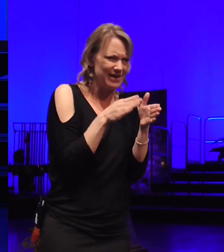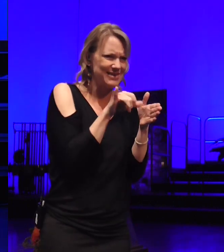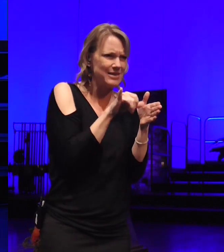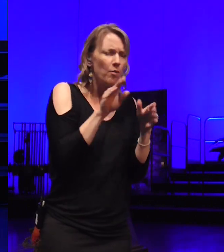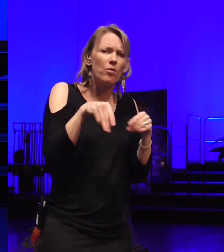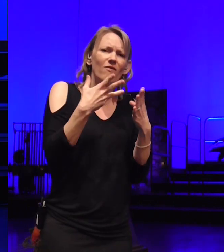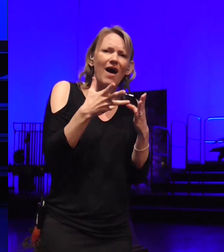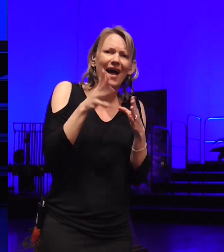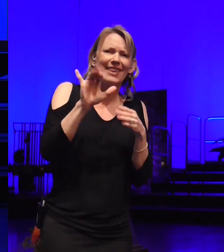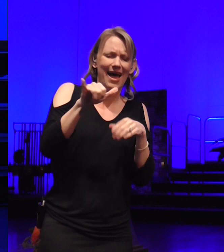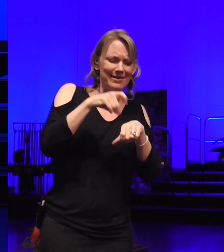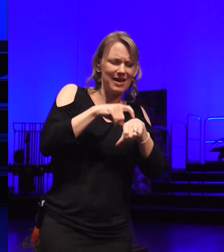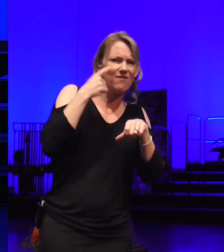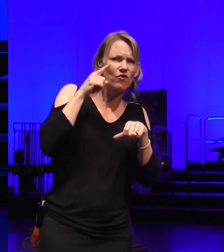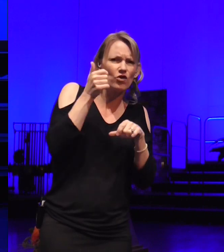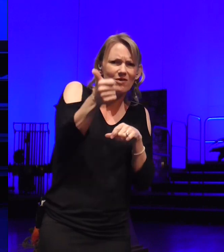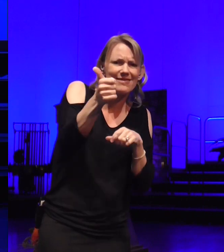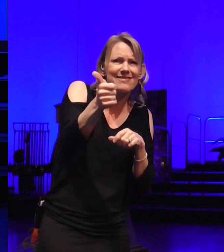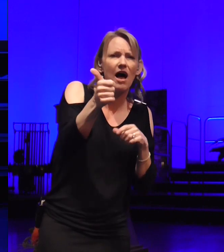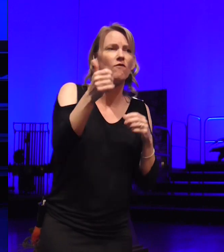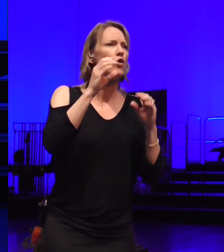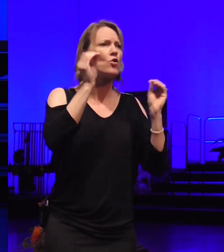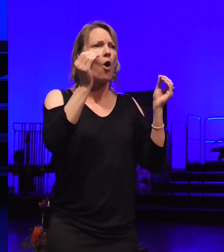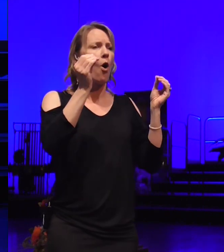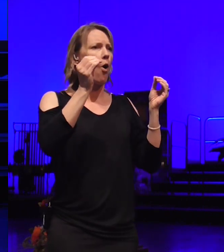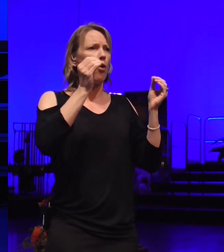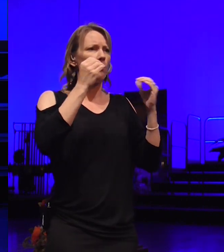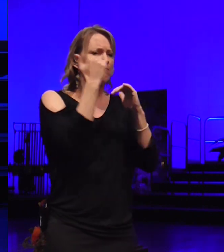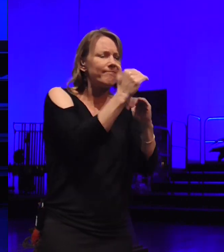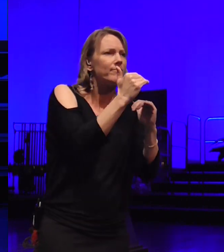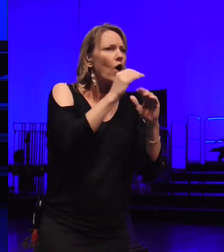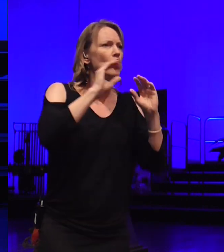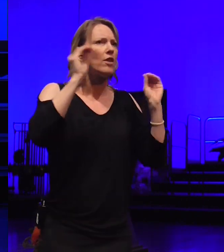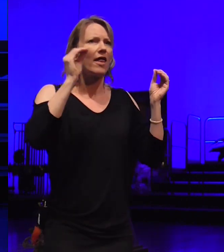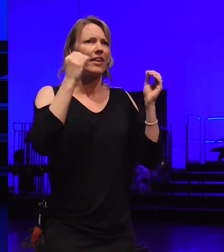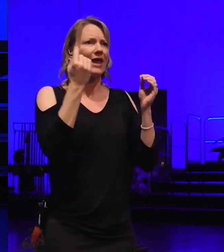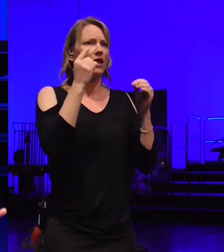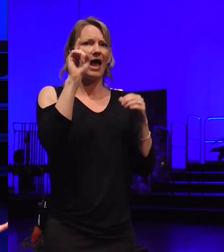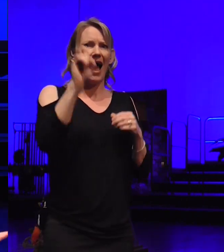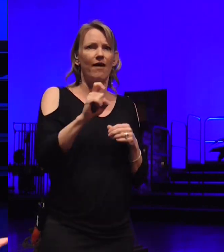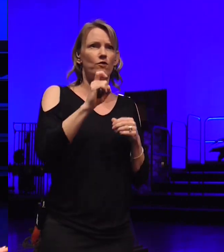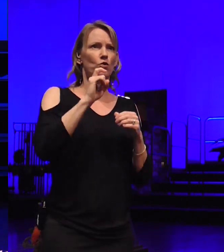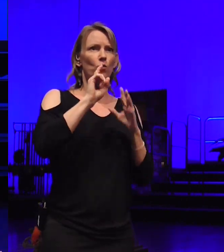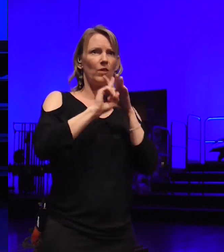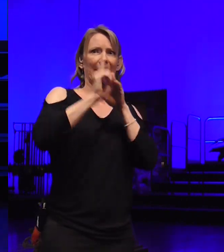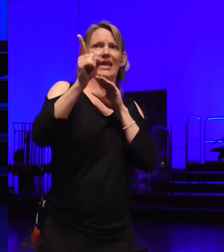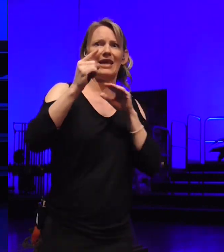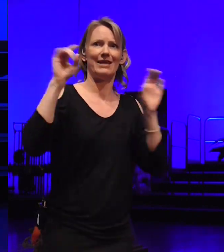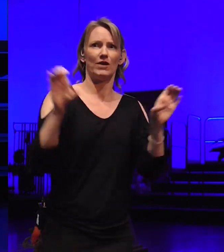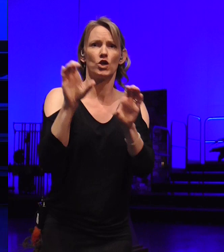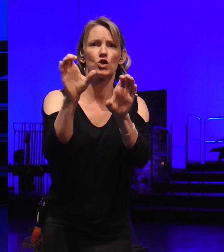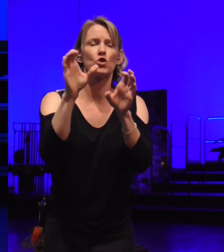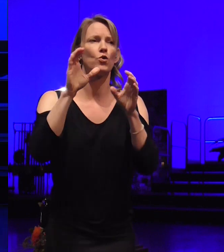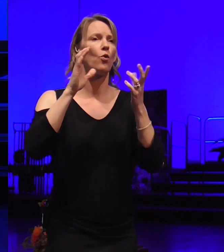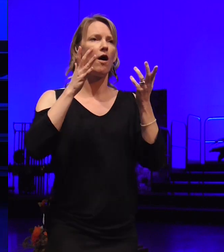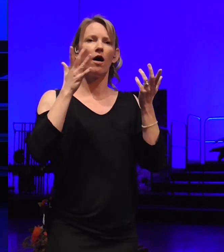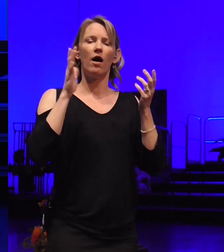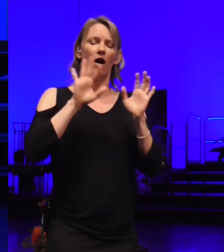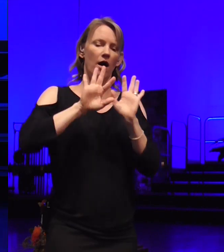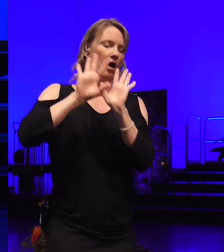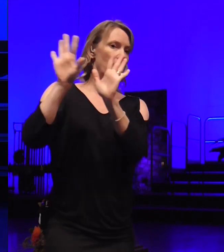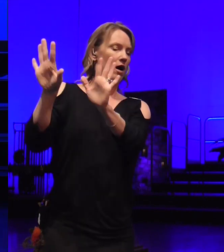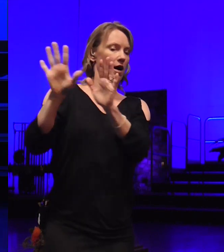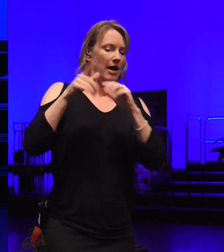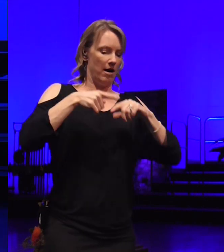that spaciousness where there are no constraints, no distractions, nothing to rush off to, just for a little bit, to